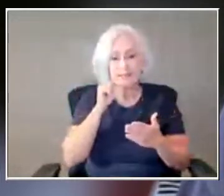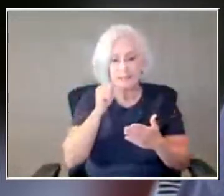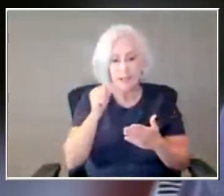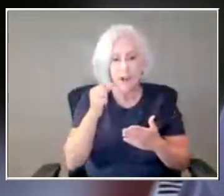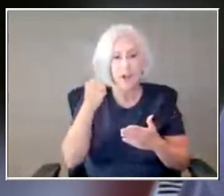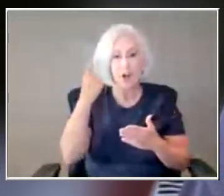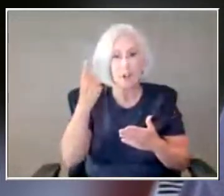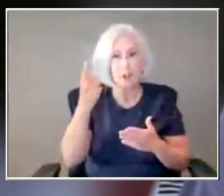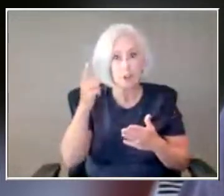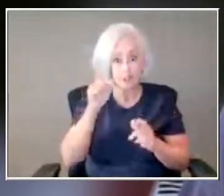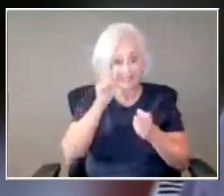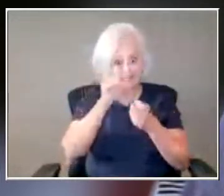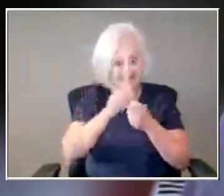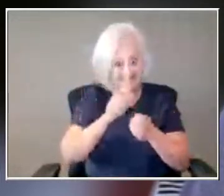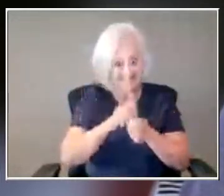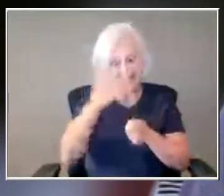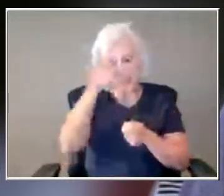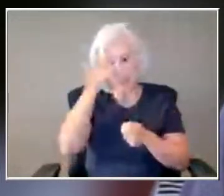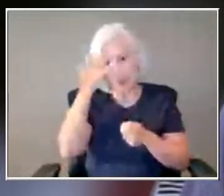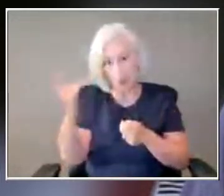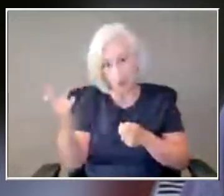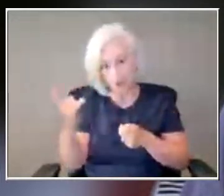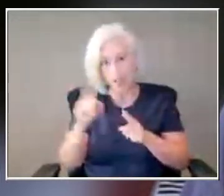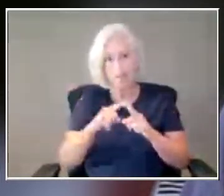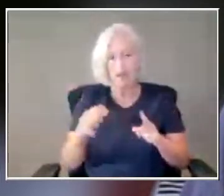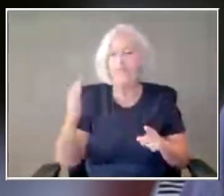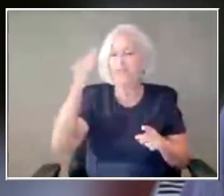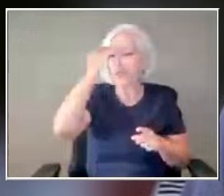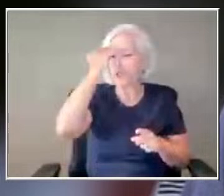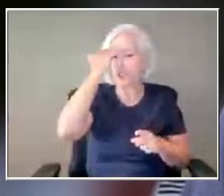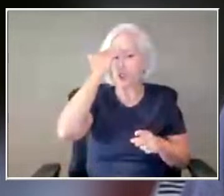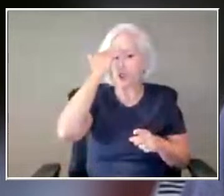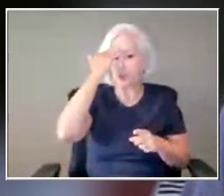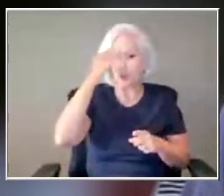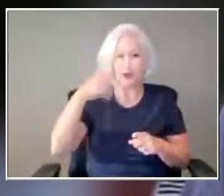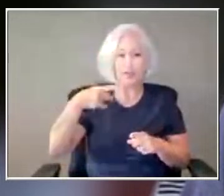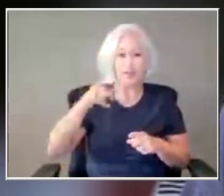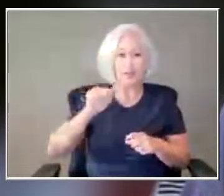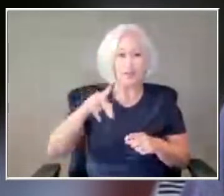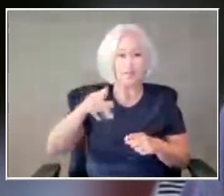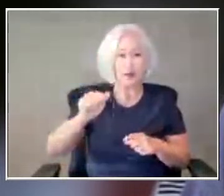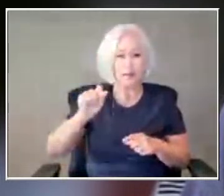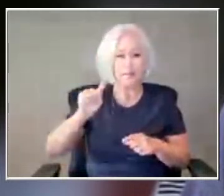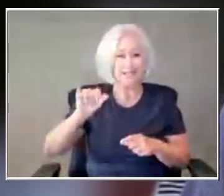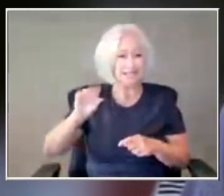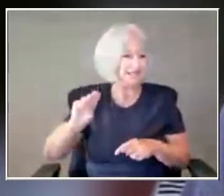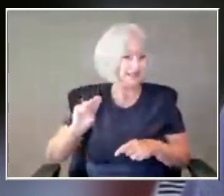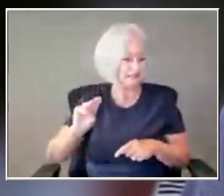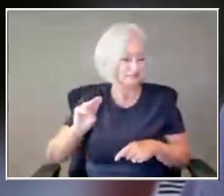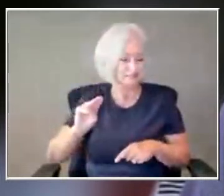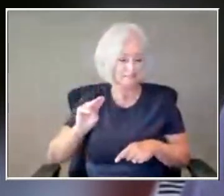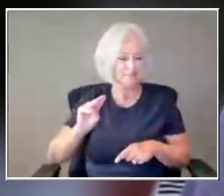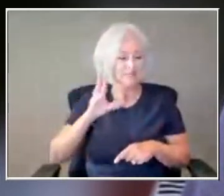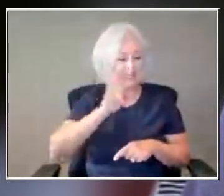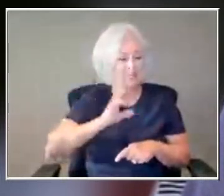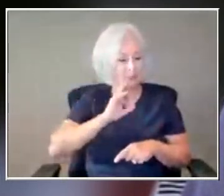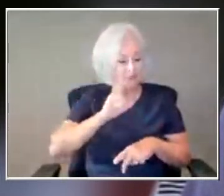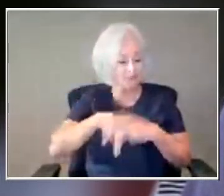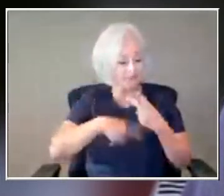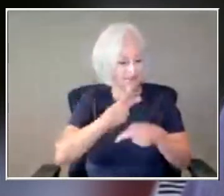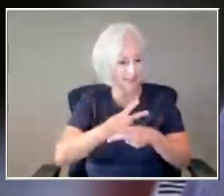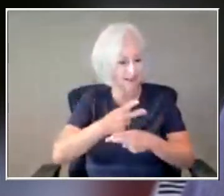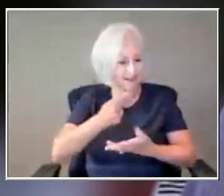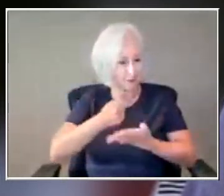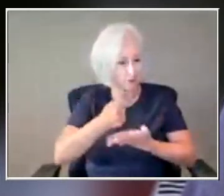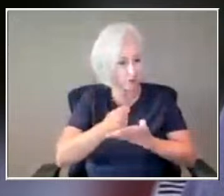the details as to why, but they knew old Papa Tim was undergoing some treatment. And